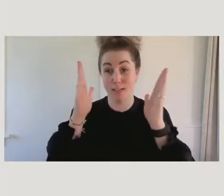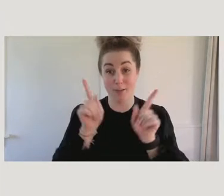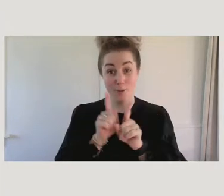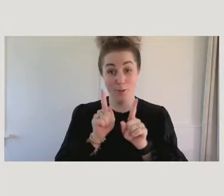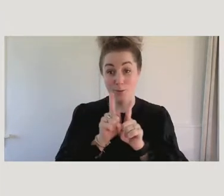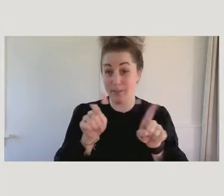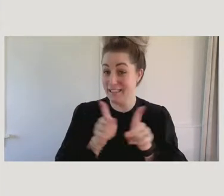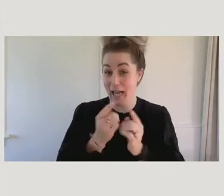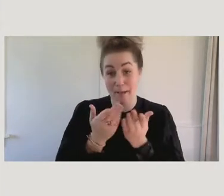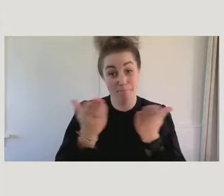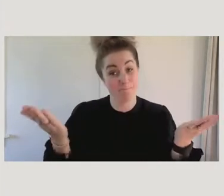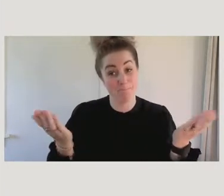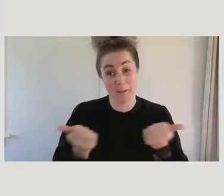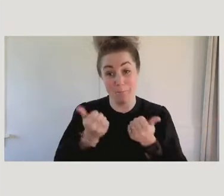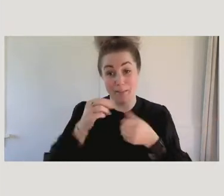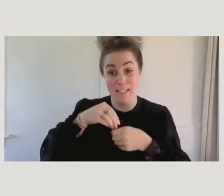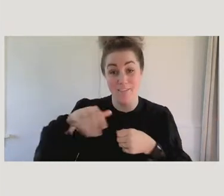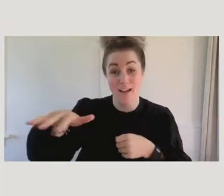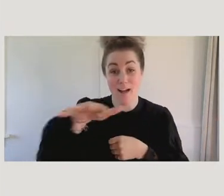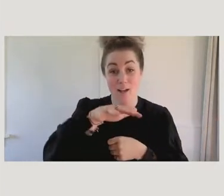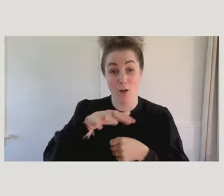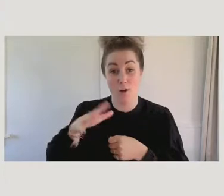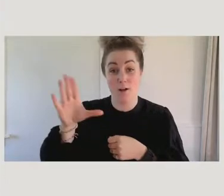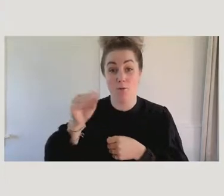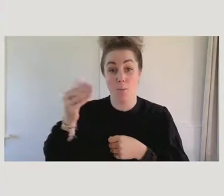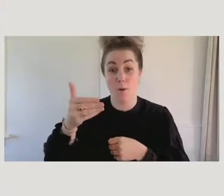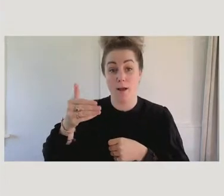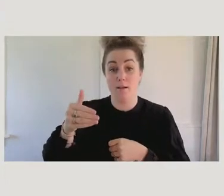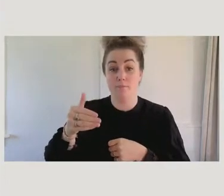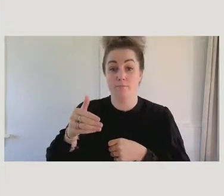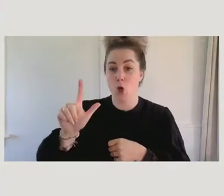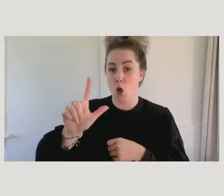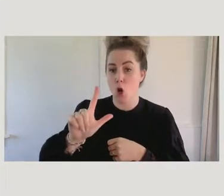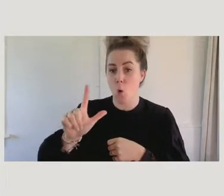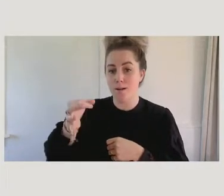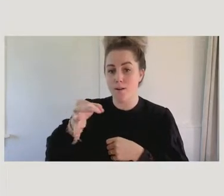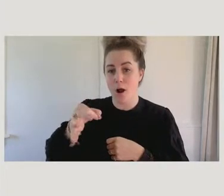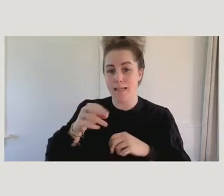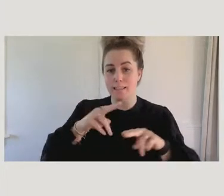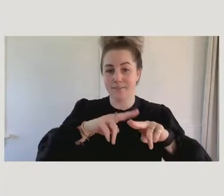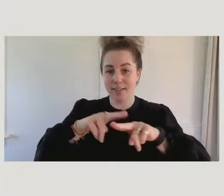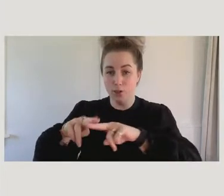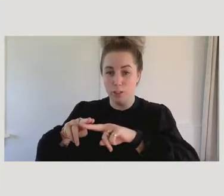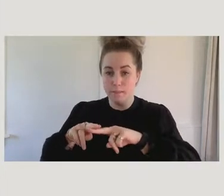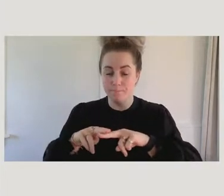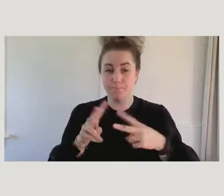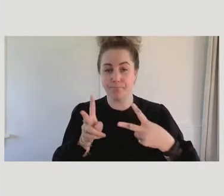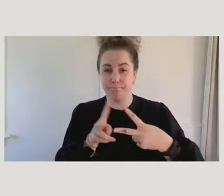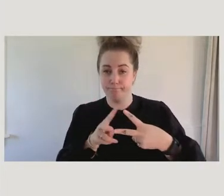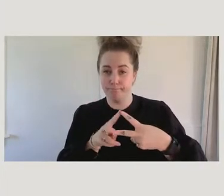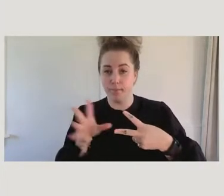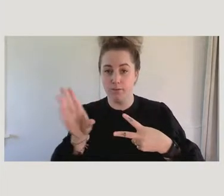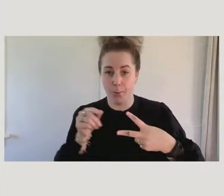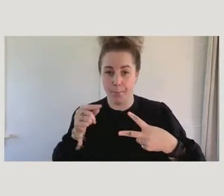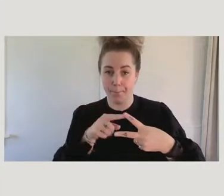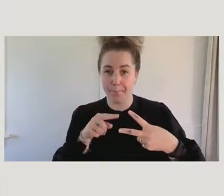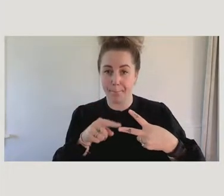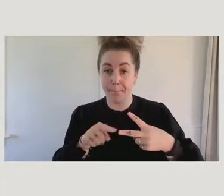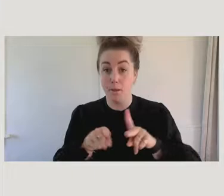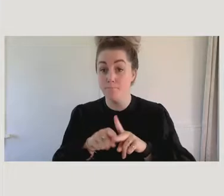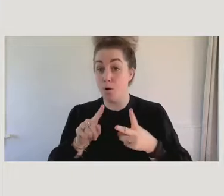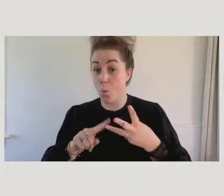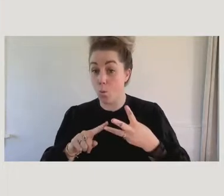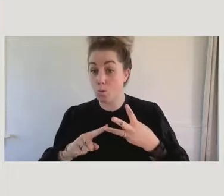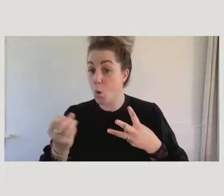fruit salads and alfano but my ancestors hell from the lower Netherlands in Fiji um and also Hong